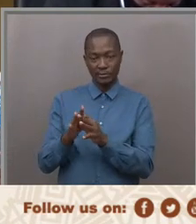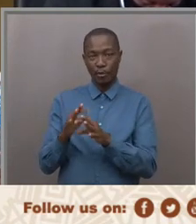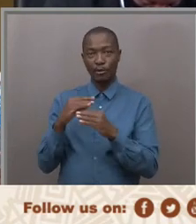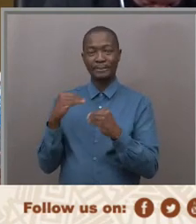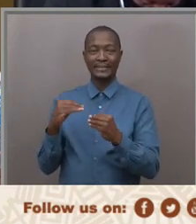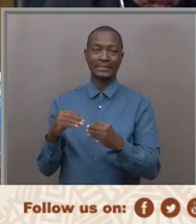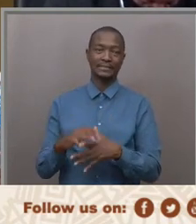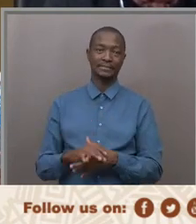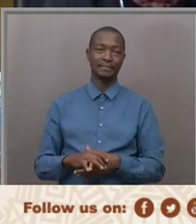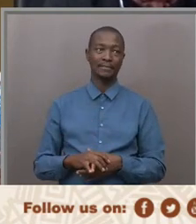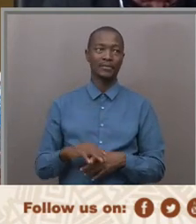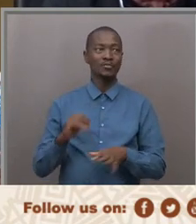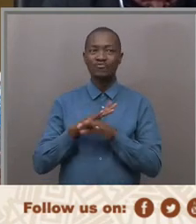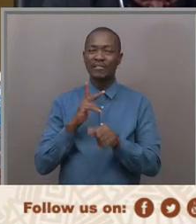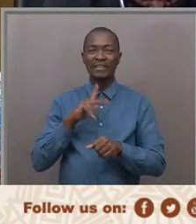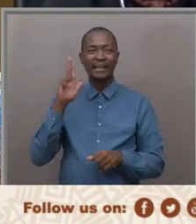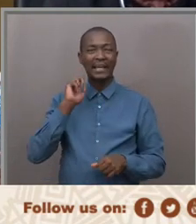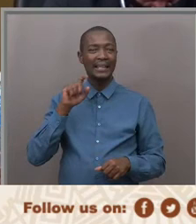We haven't heard that.